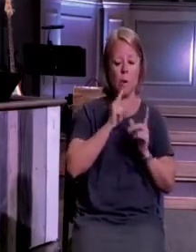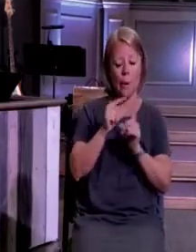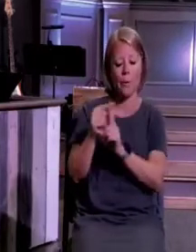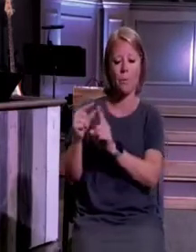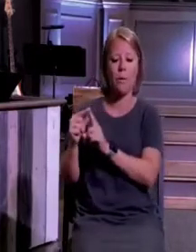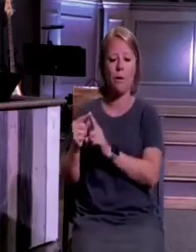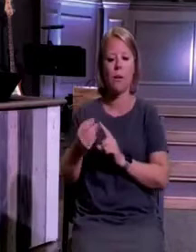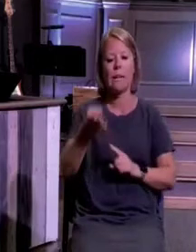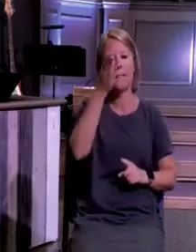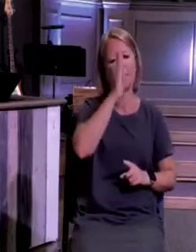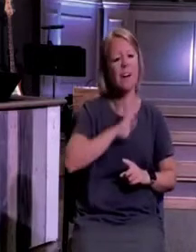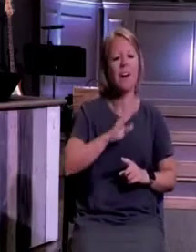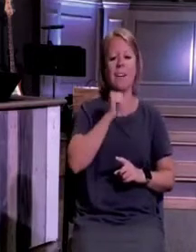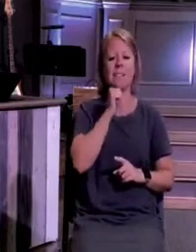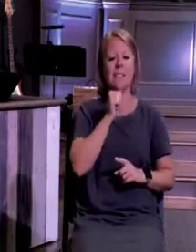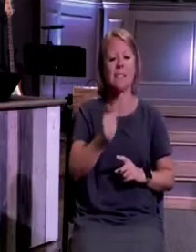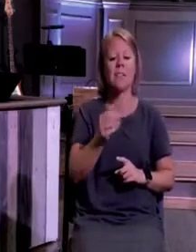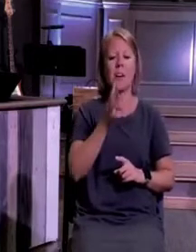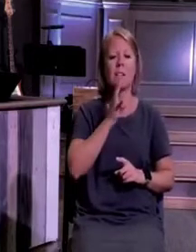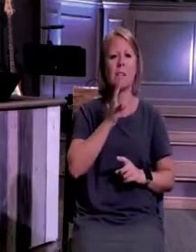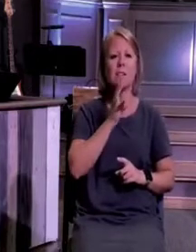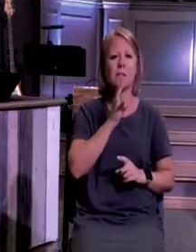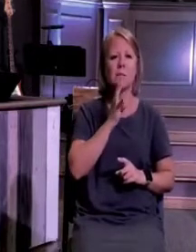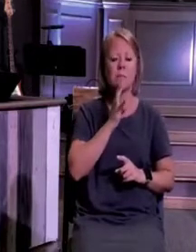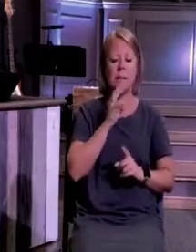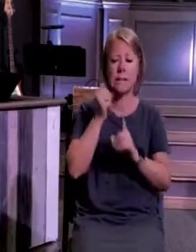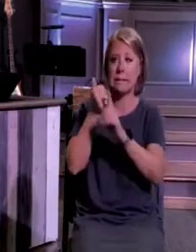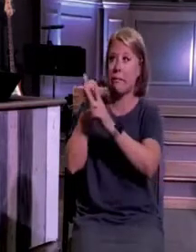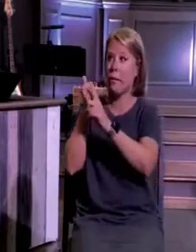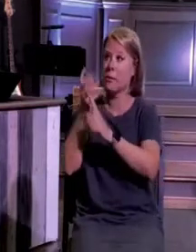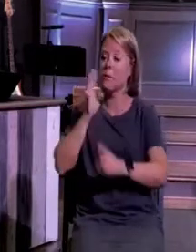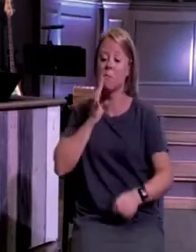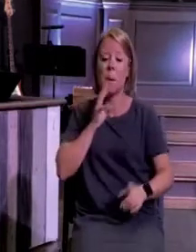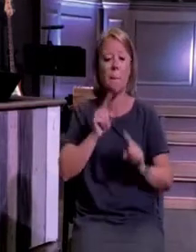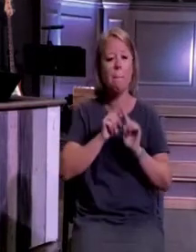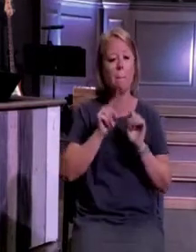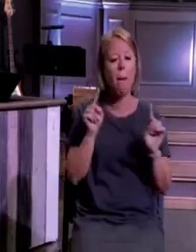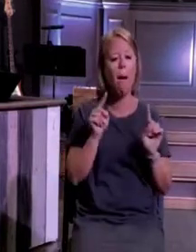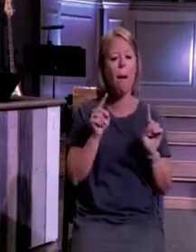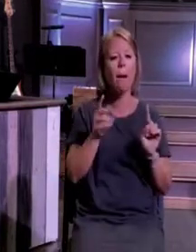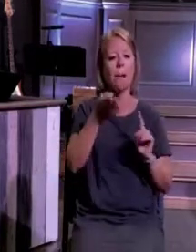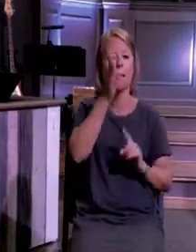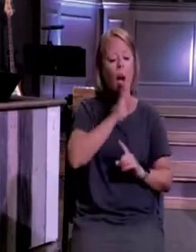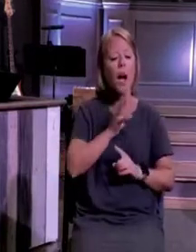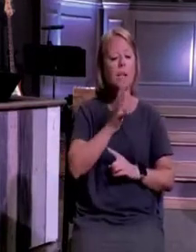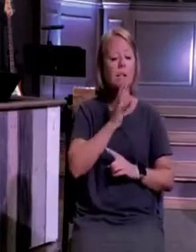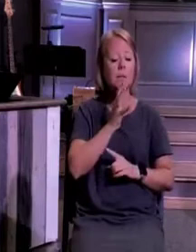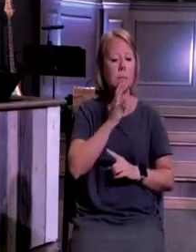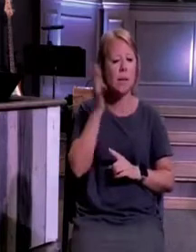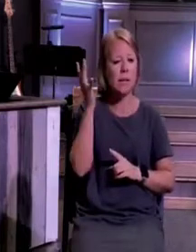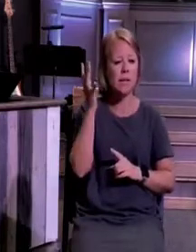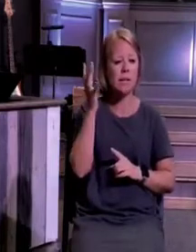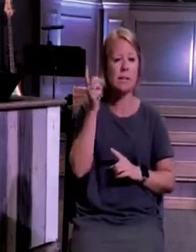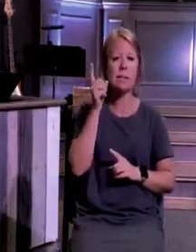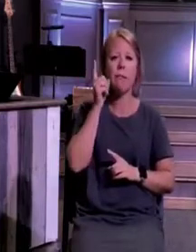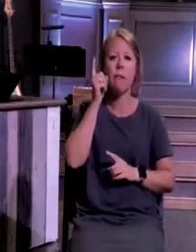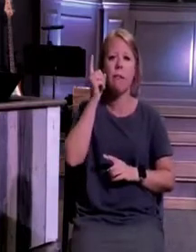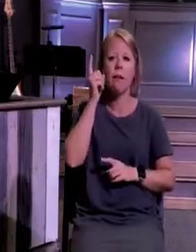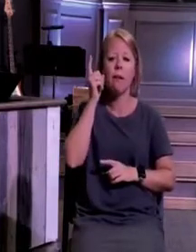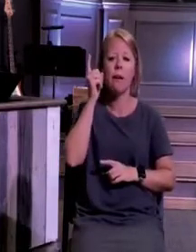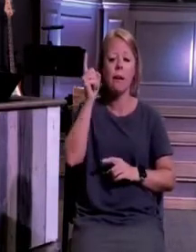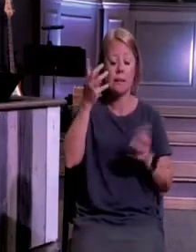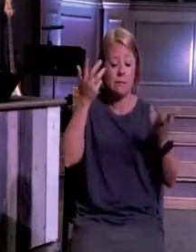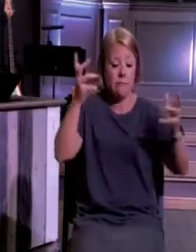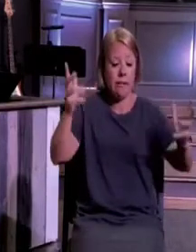God does not speak to hear Himself speak. God speaks because when God speaks, it is as if it is